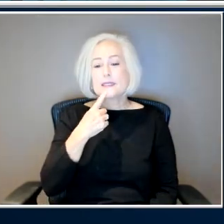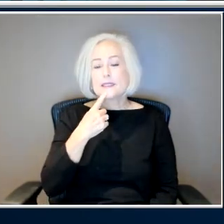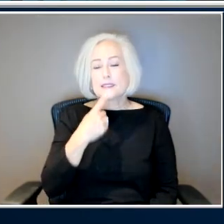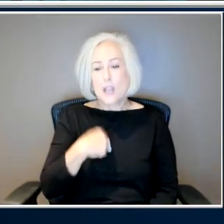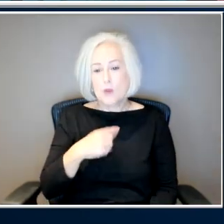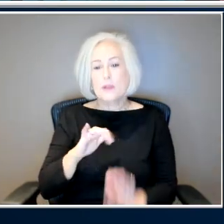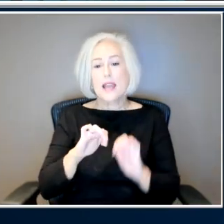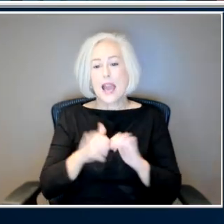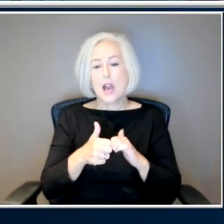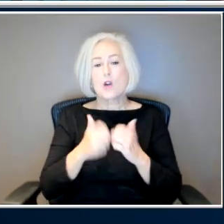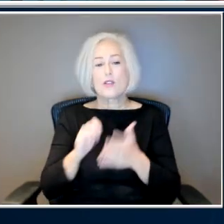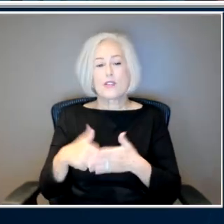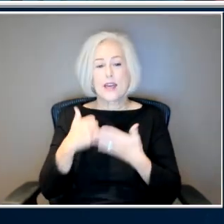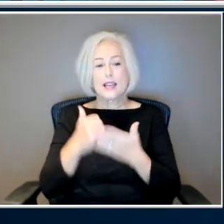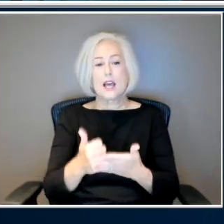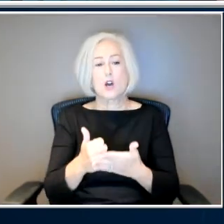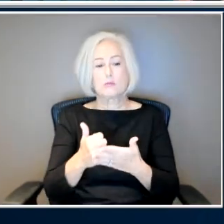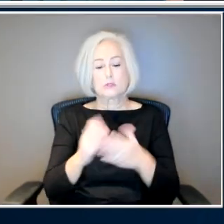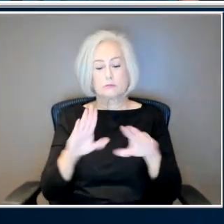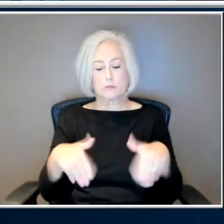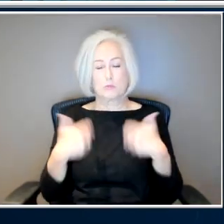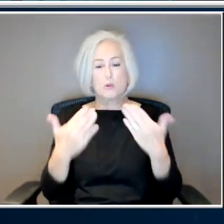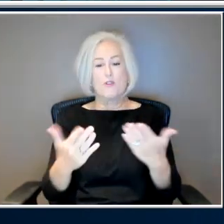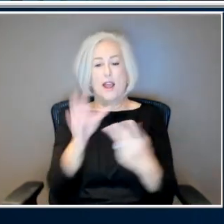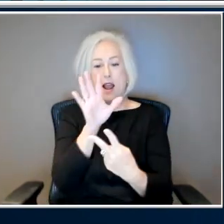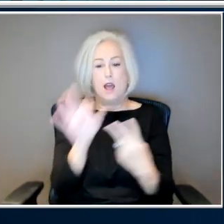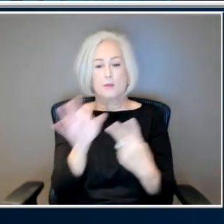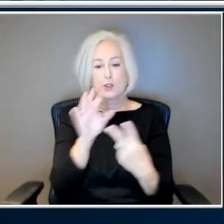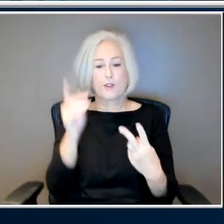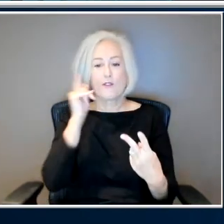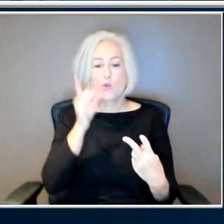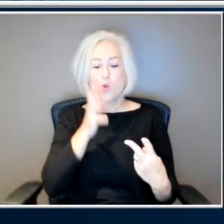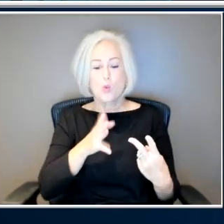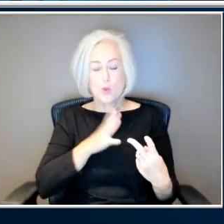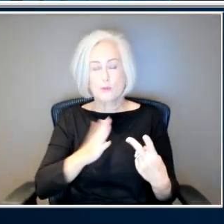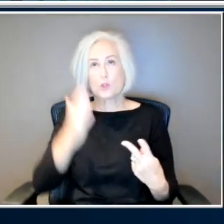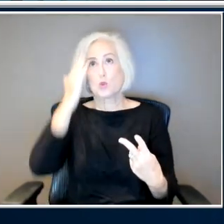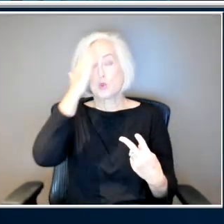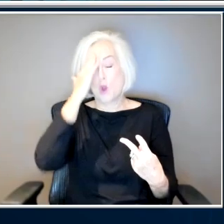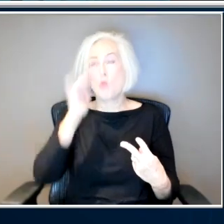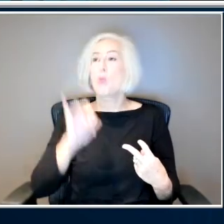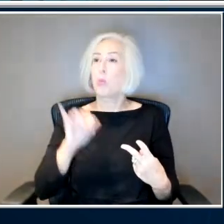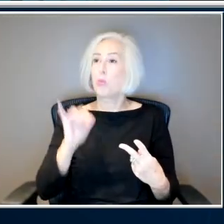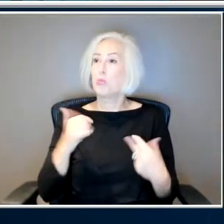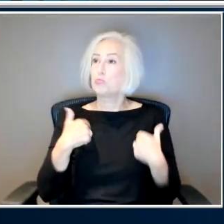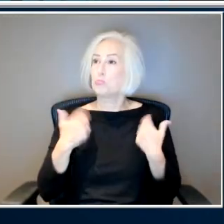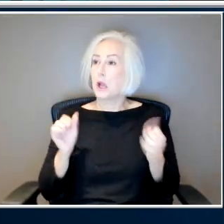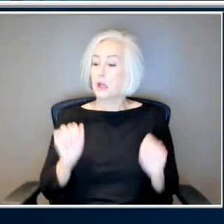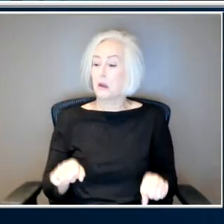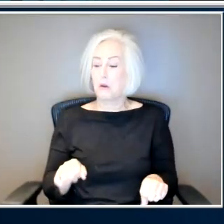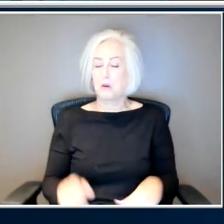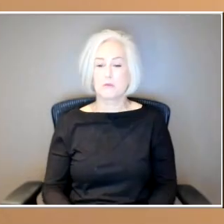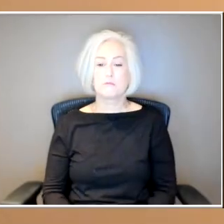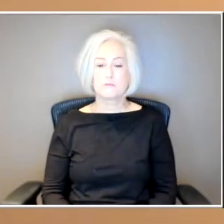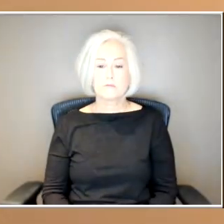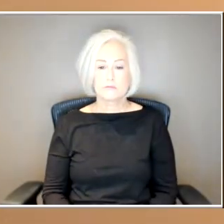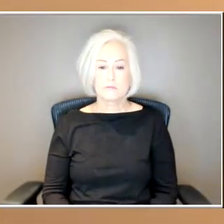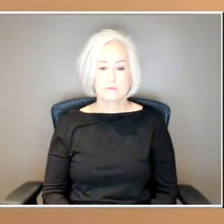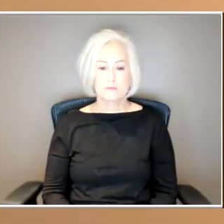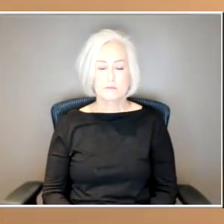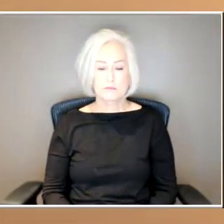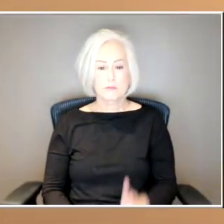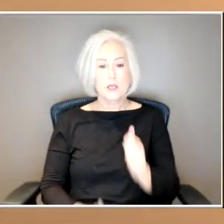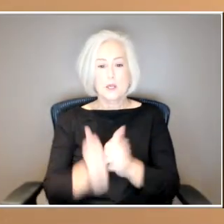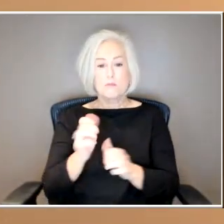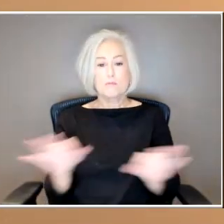really give women an option and kind of lay that out there so people knew that this was something they could do? Sure. I think the most